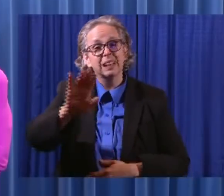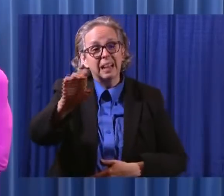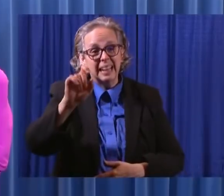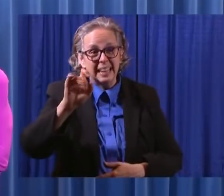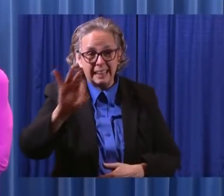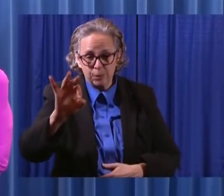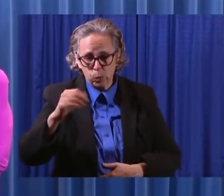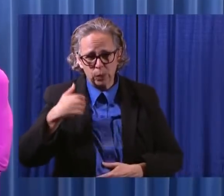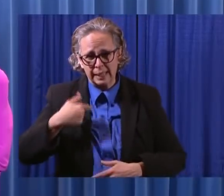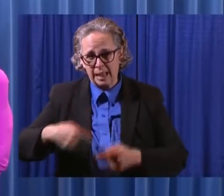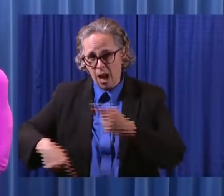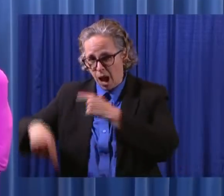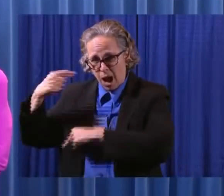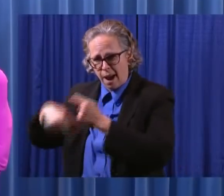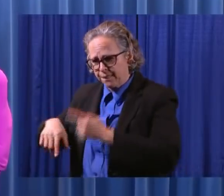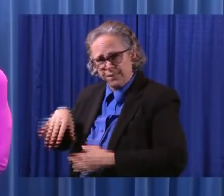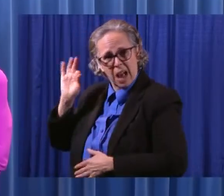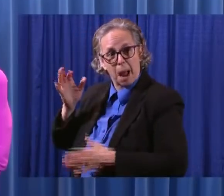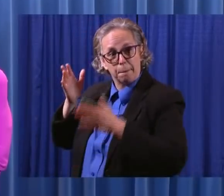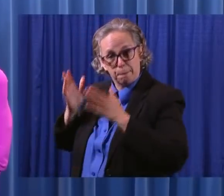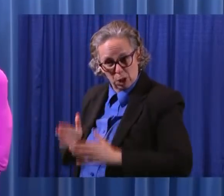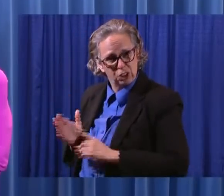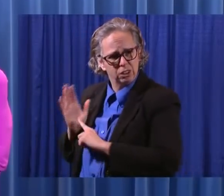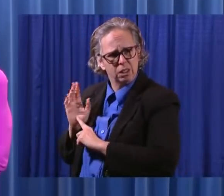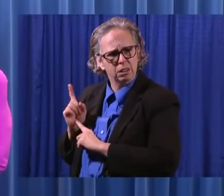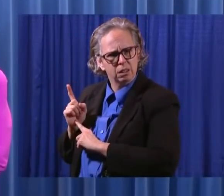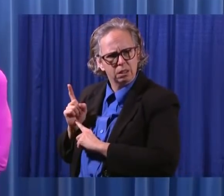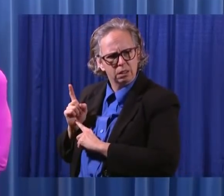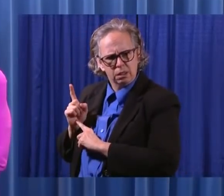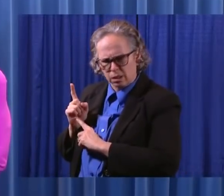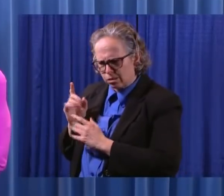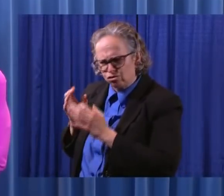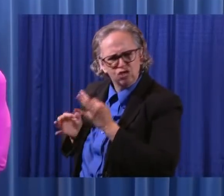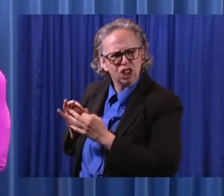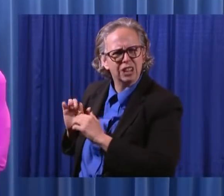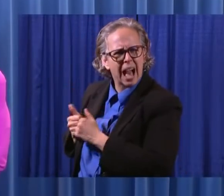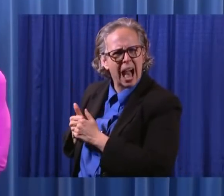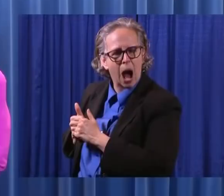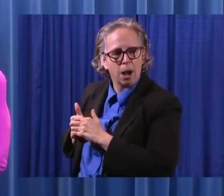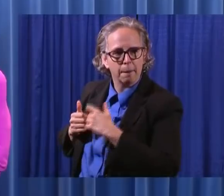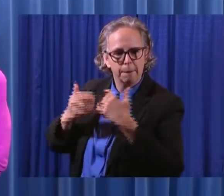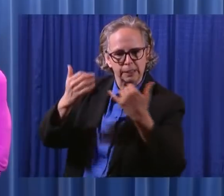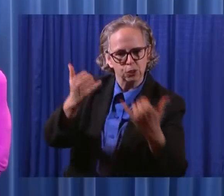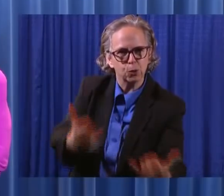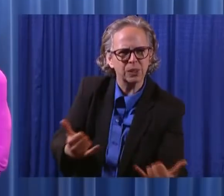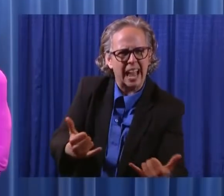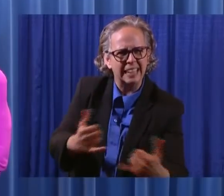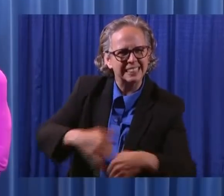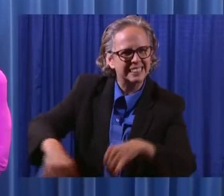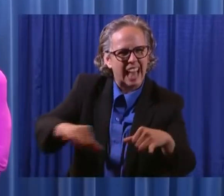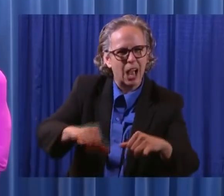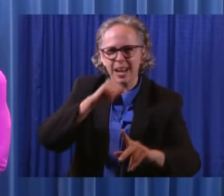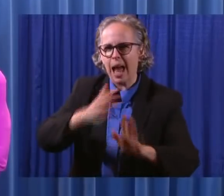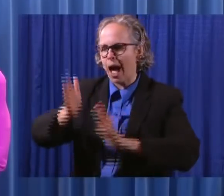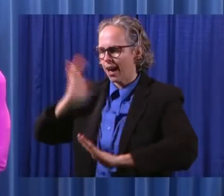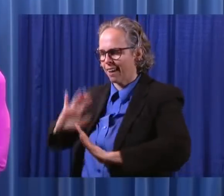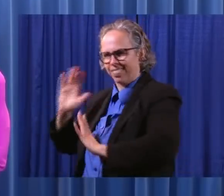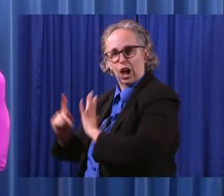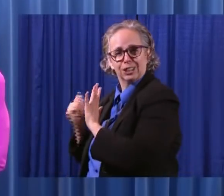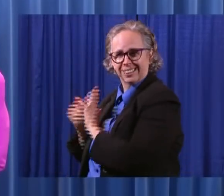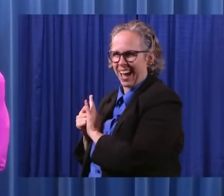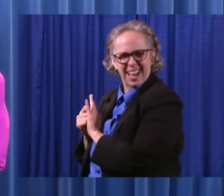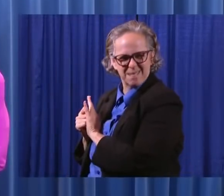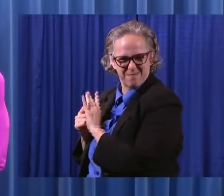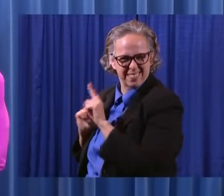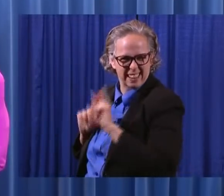by our standards today. And so, we all will be judged in 100 years by the standards of people in 100